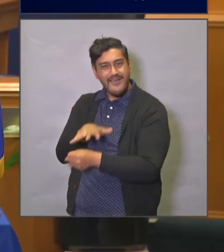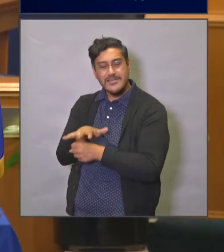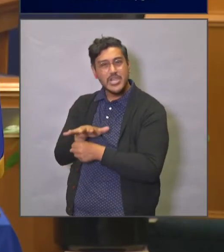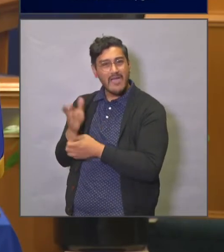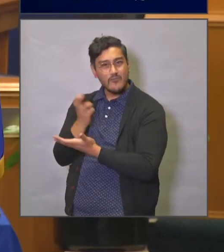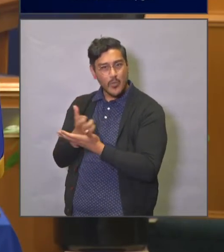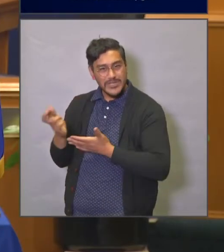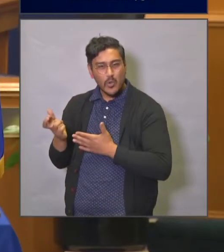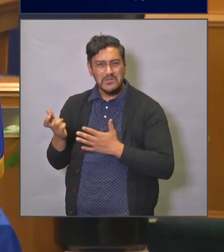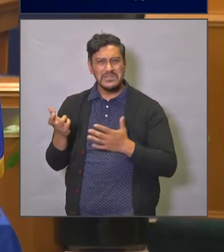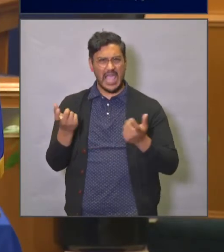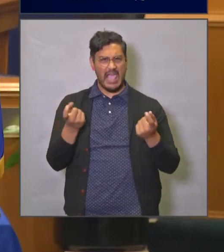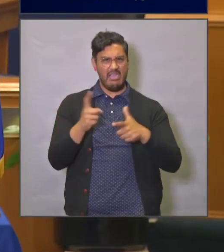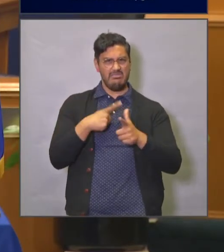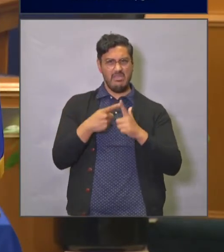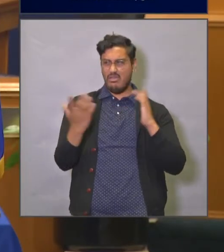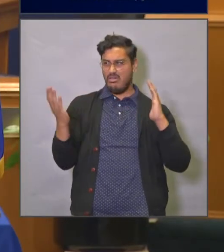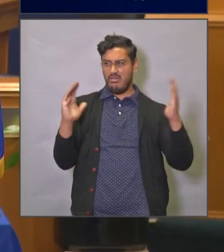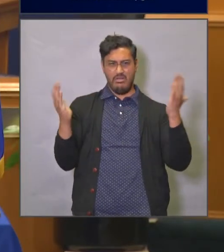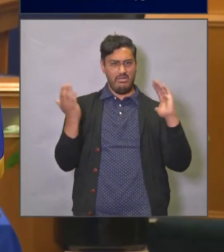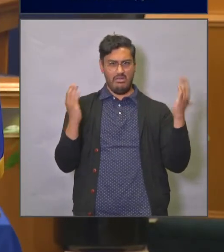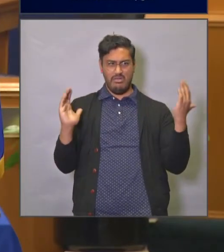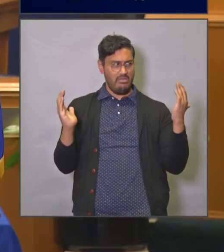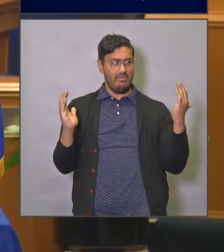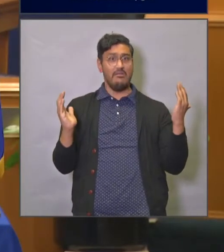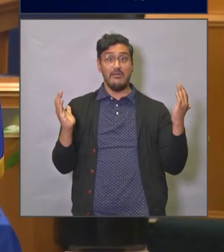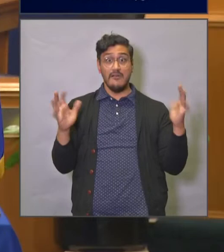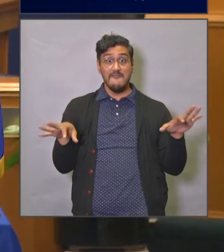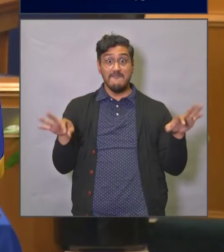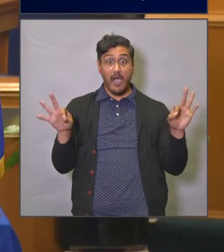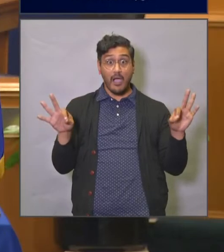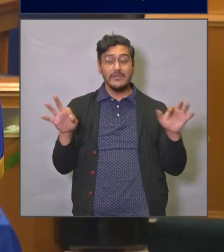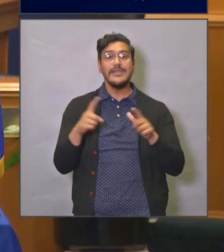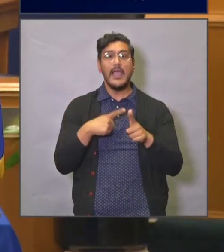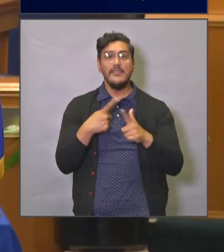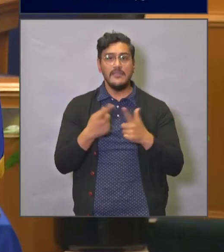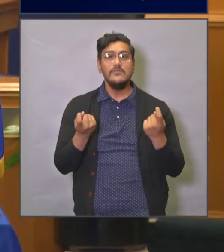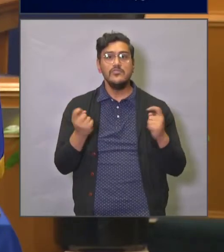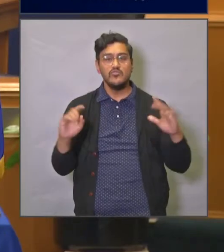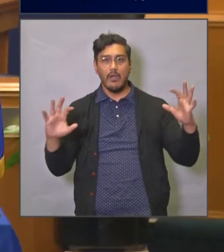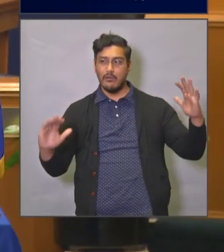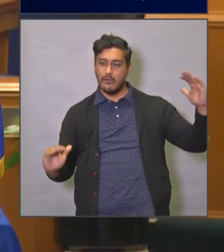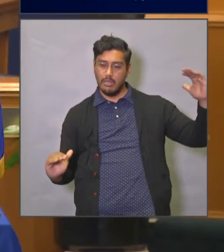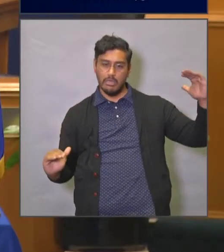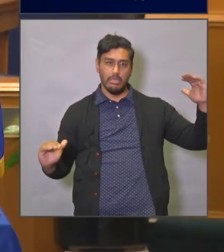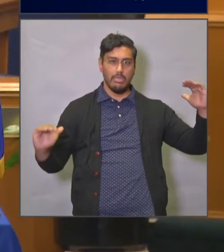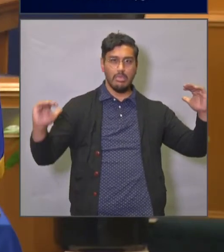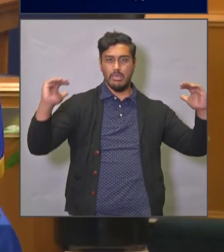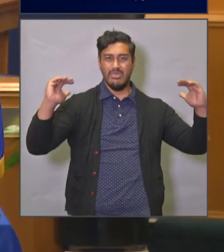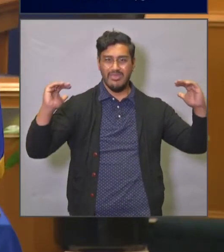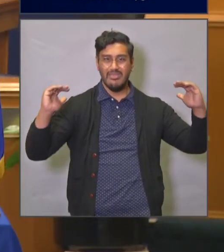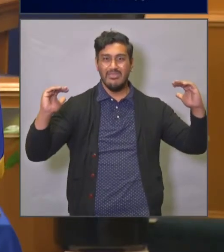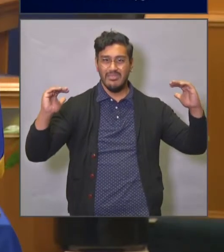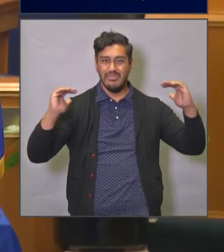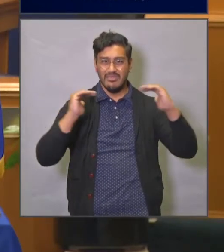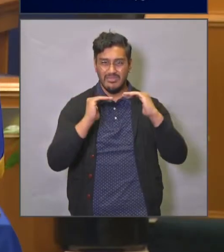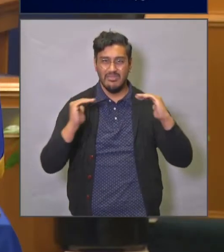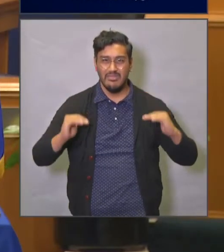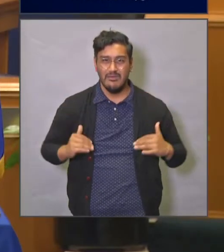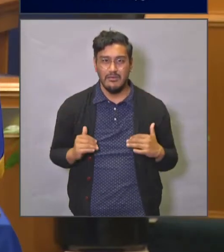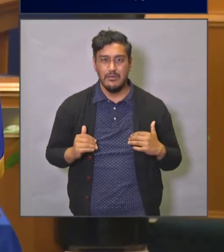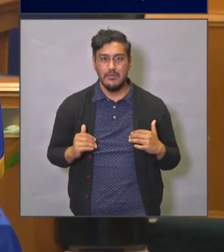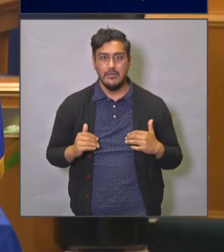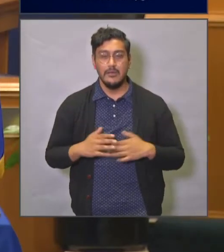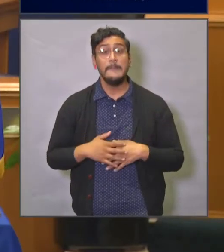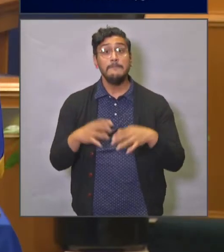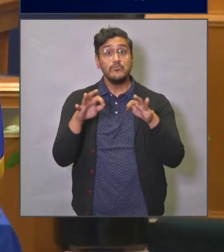progress, like we want to make all the time, make progress on reducing the gap. So I think it's more about we all need